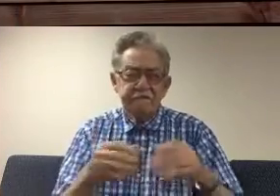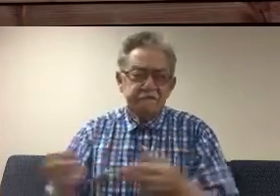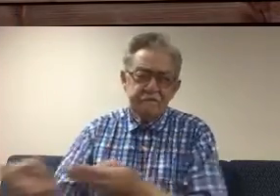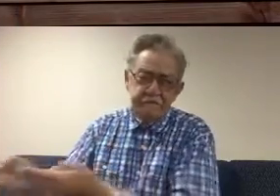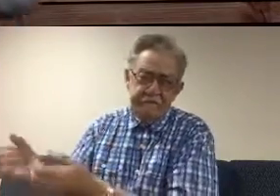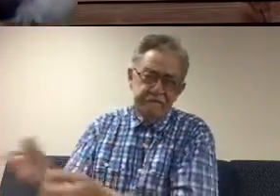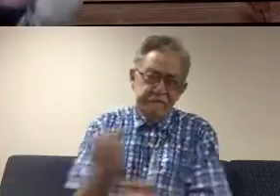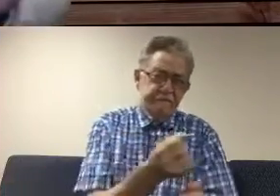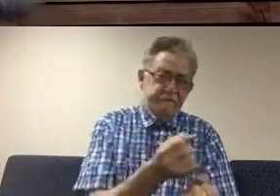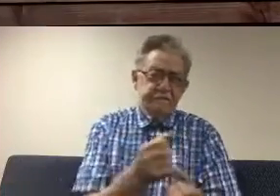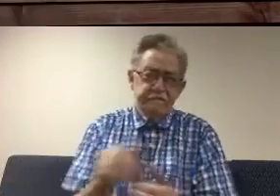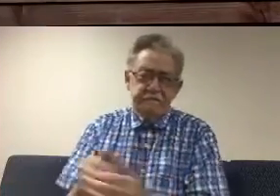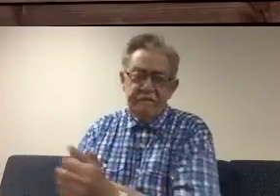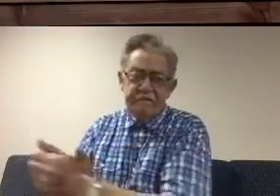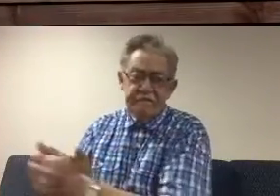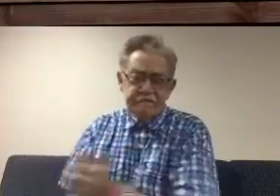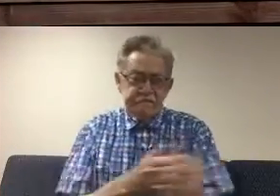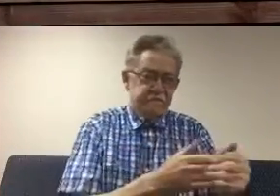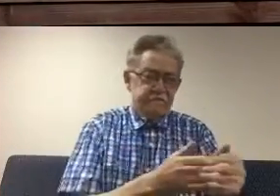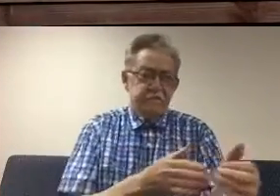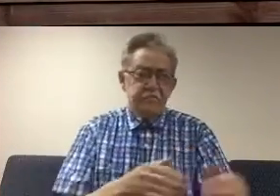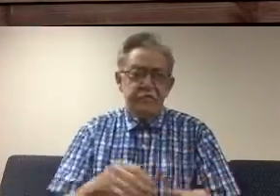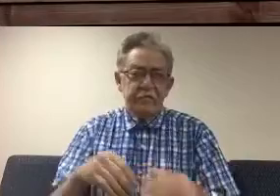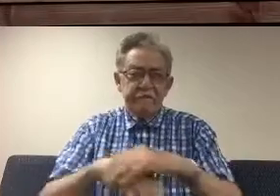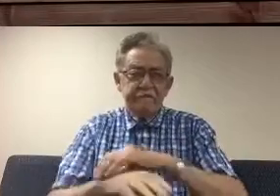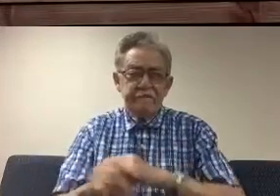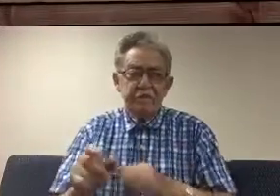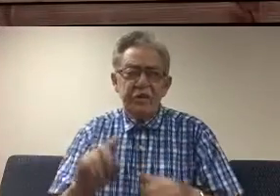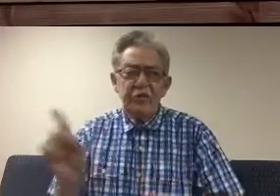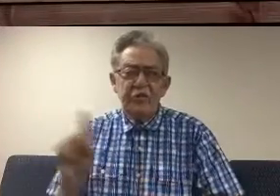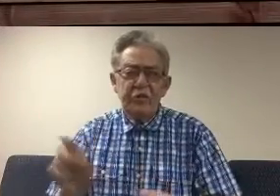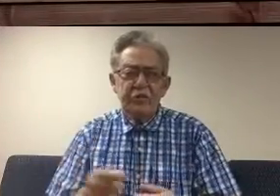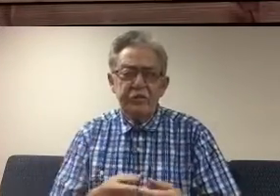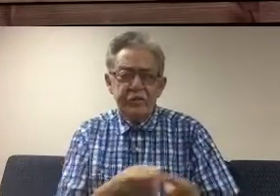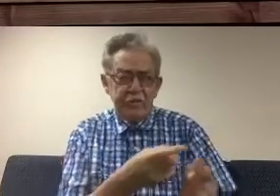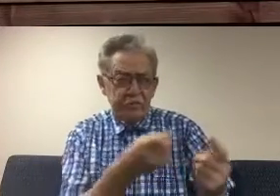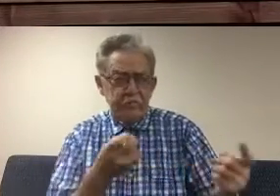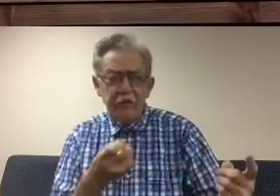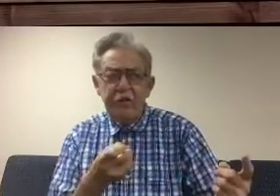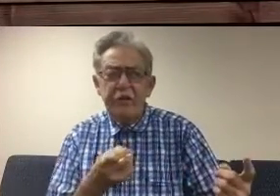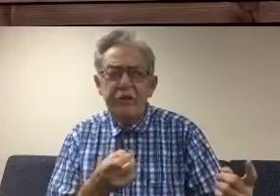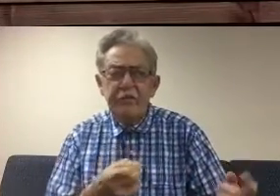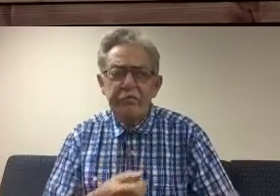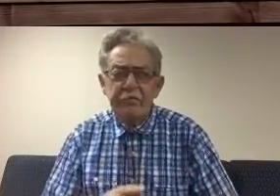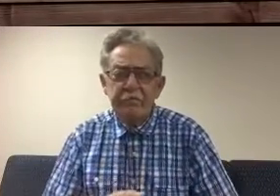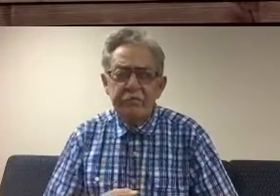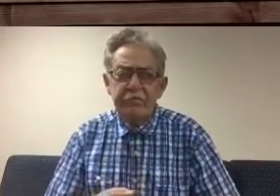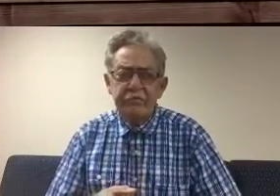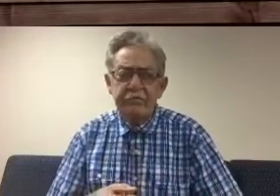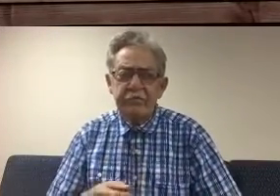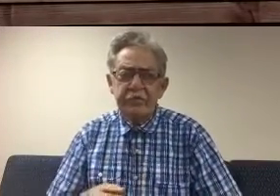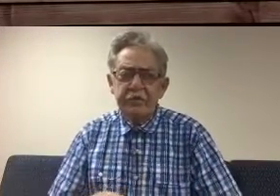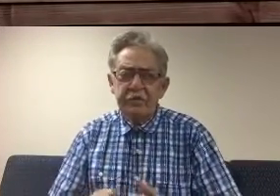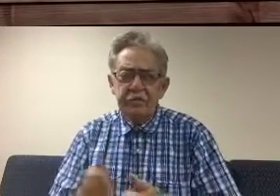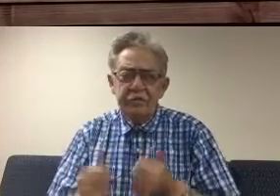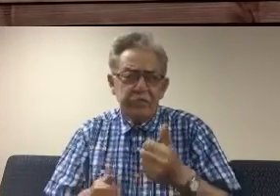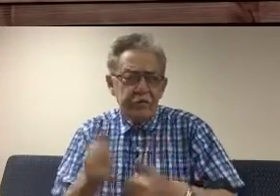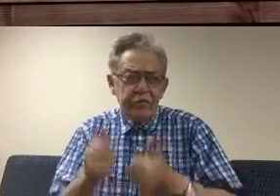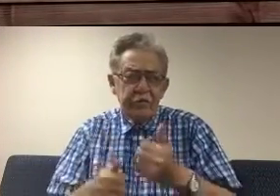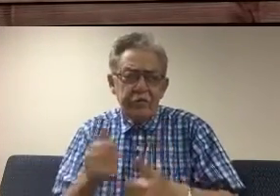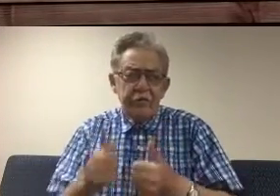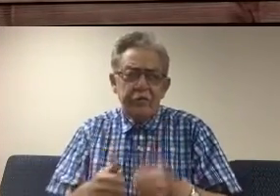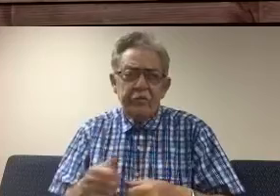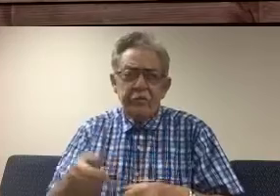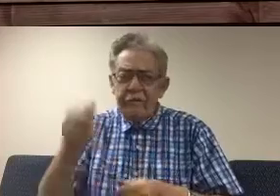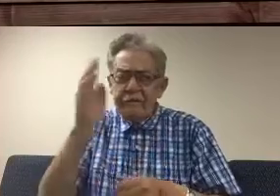obvious he's standing there. We're not going to talk about that. We're going to say, where did this come from? Okay? Which side? You know, which God